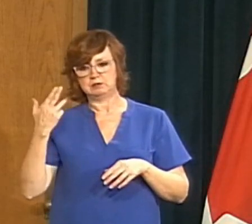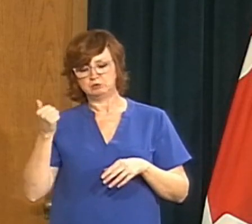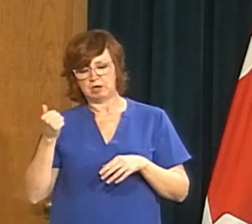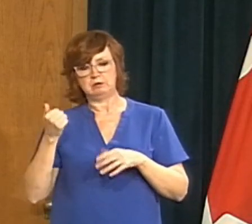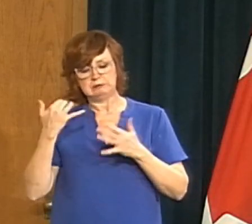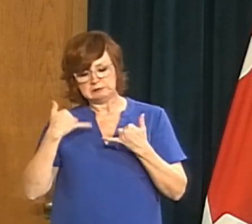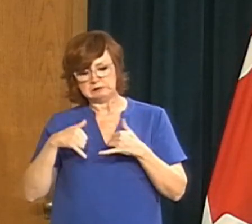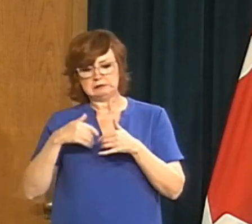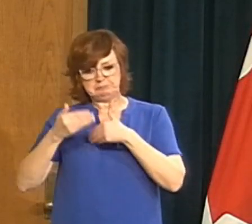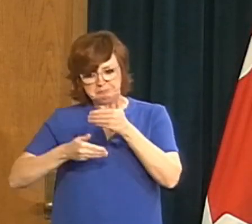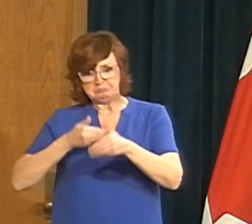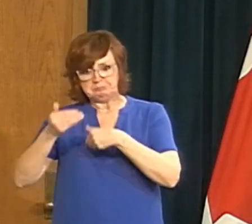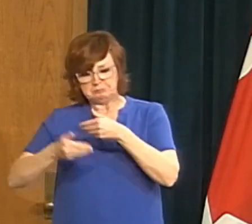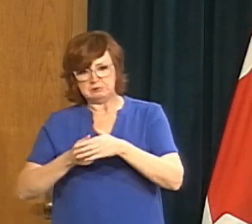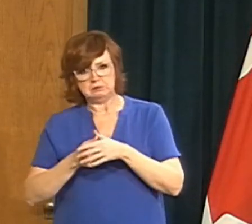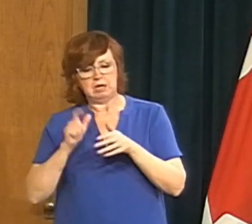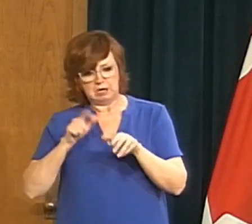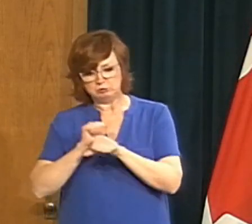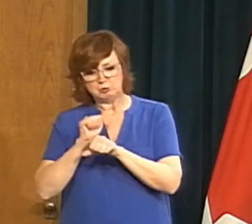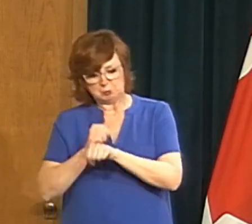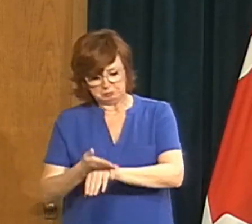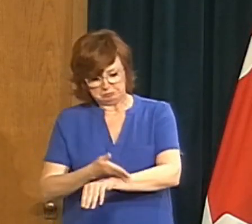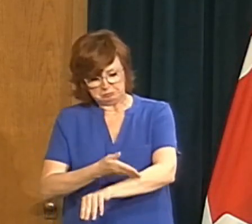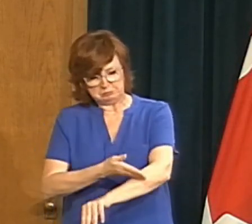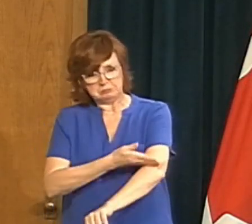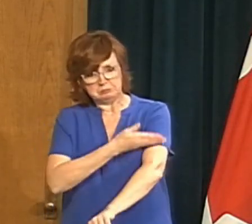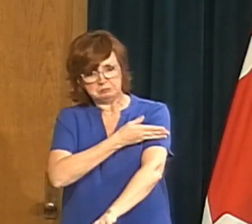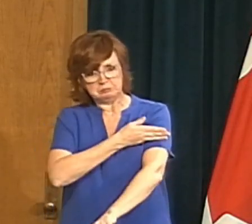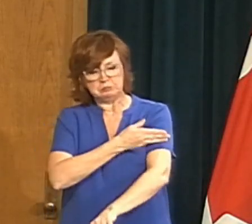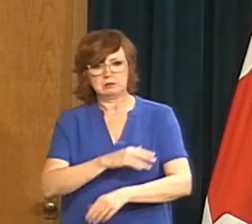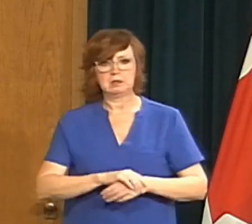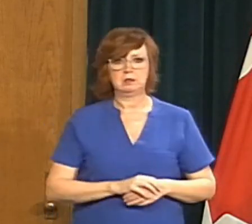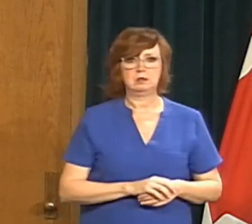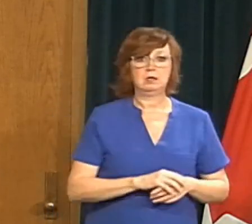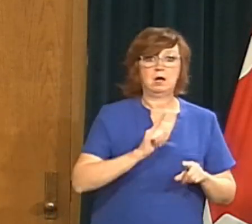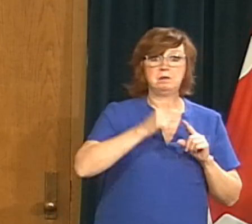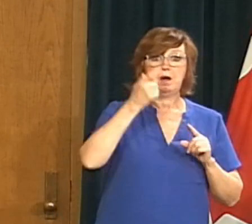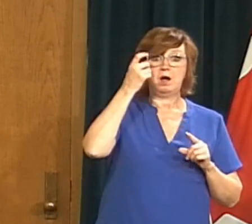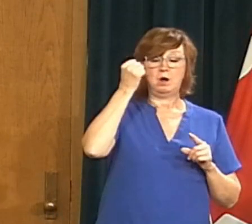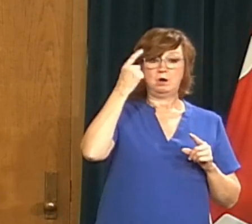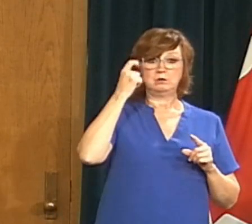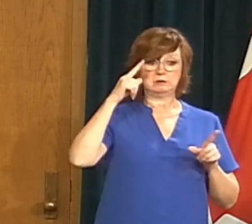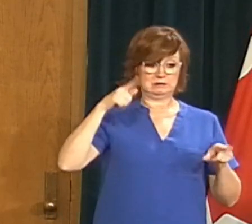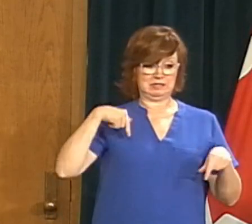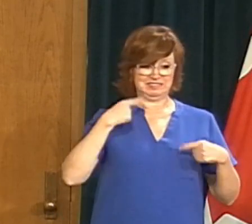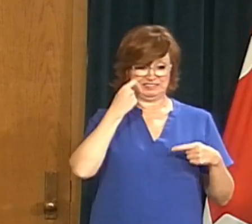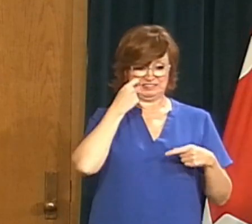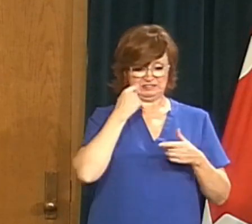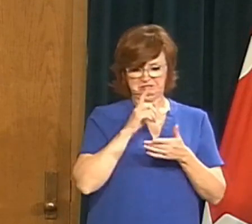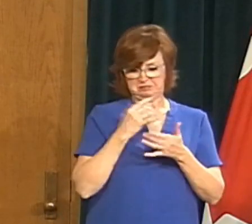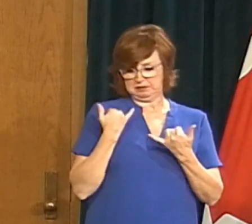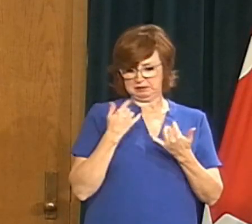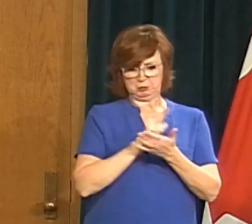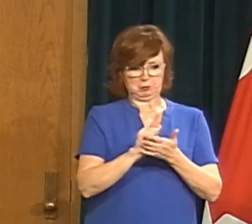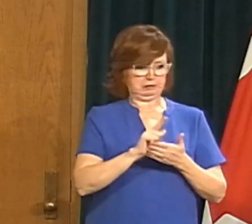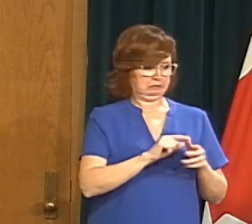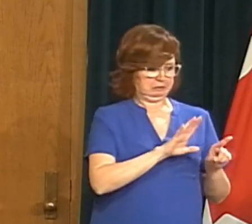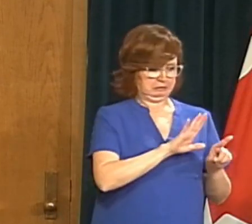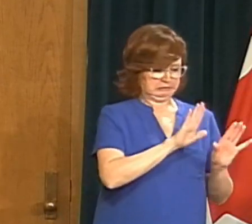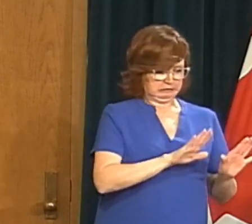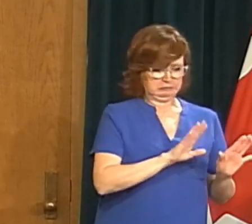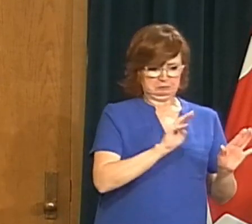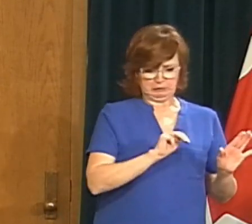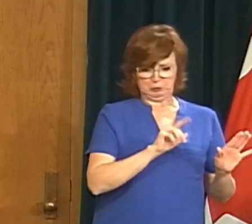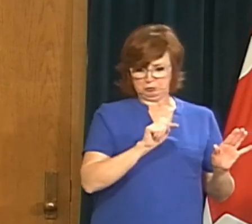you speak to maybe a challenge that has presented itself here this past week in the flow of information